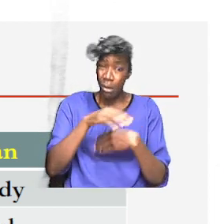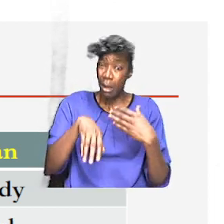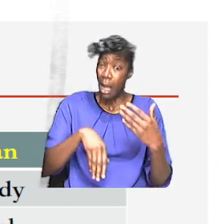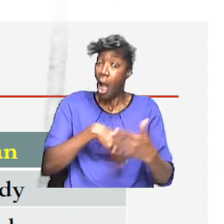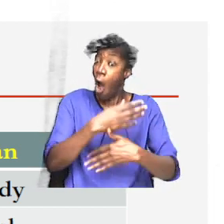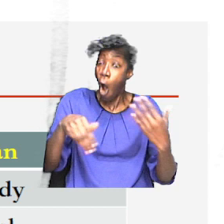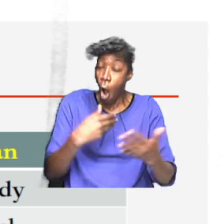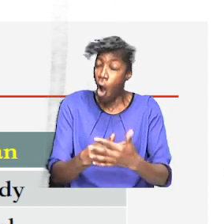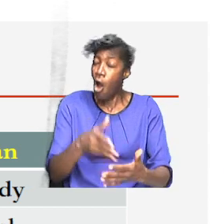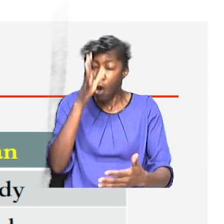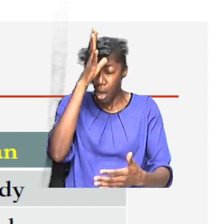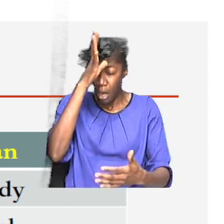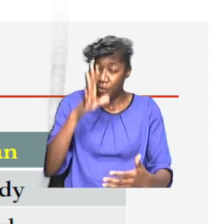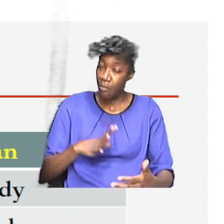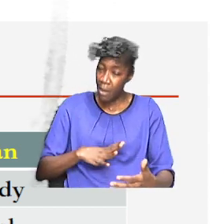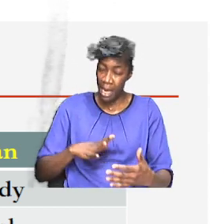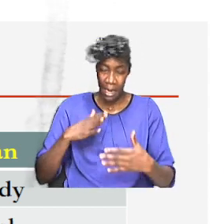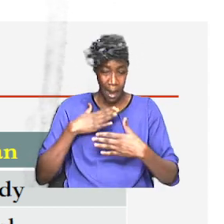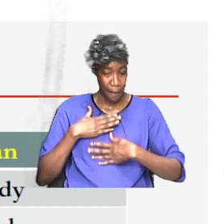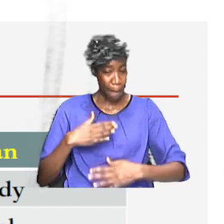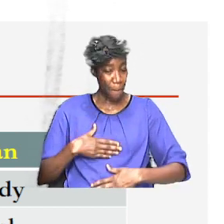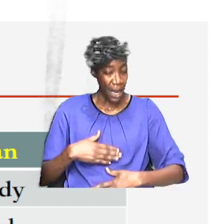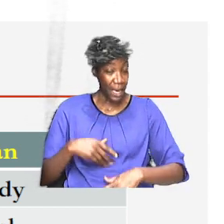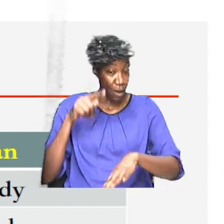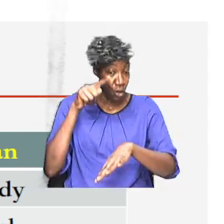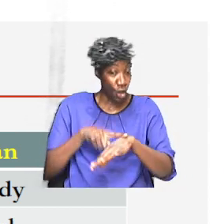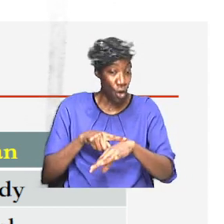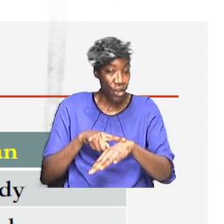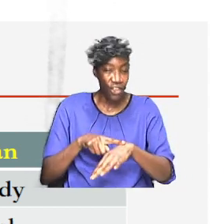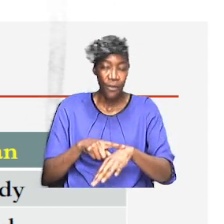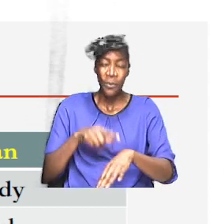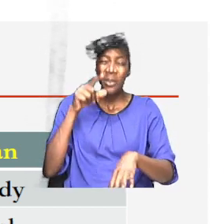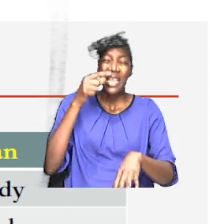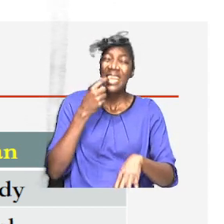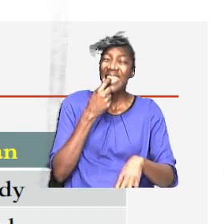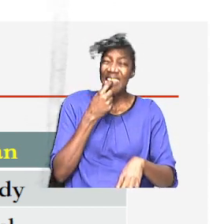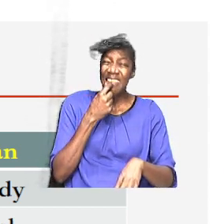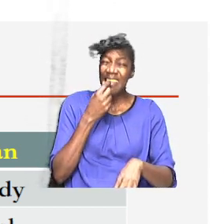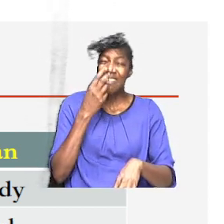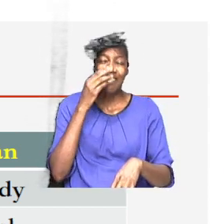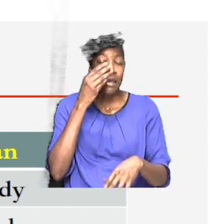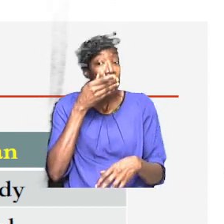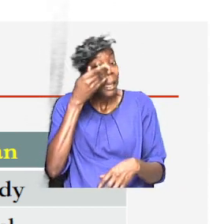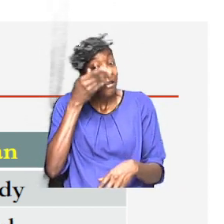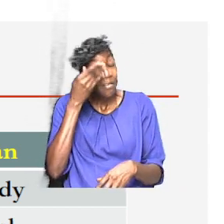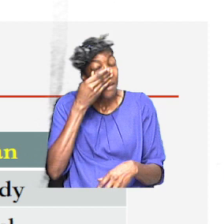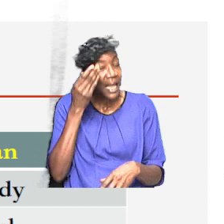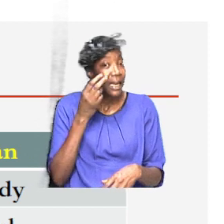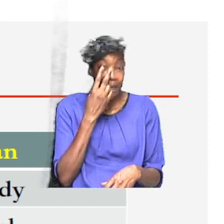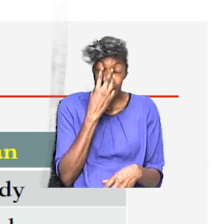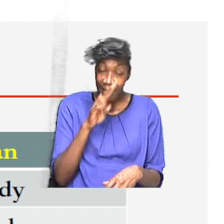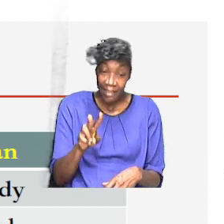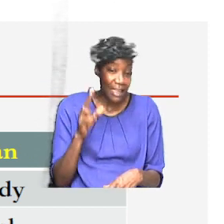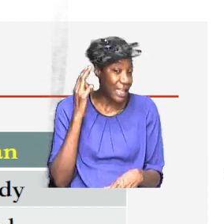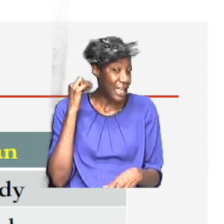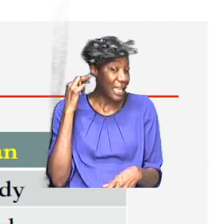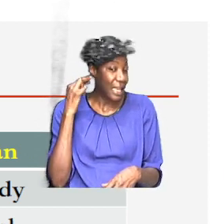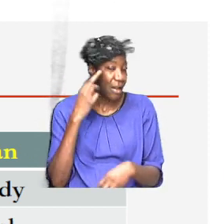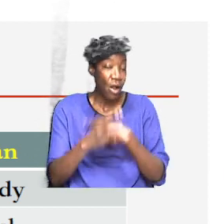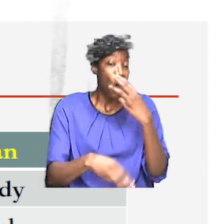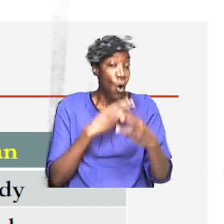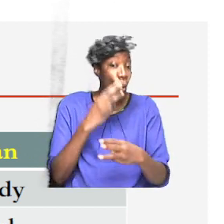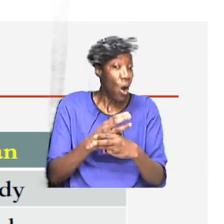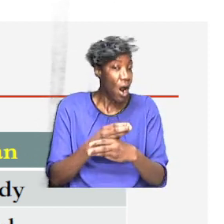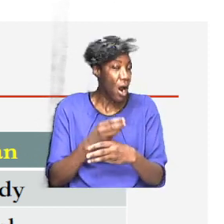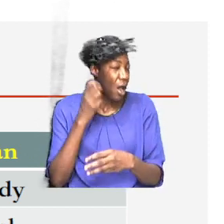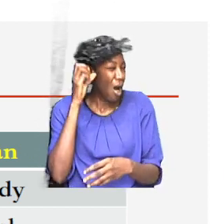with the body, we can touch, we can taste, we can smell, we can see, we can hear, and it makes us world conscious. With